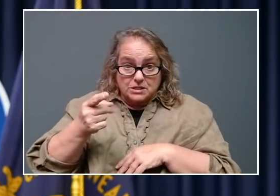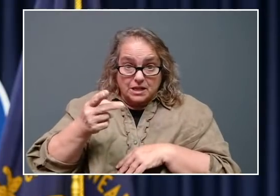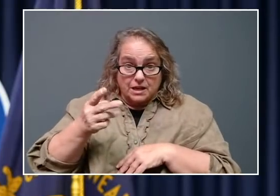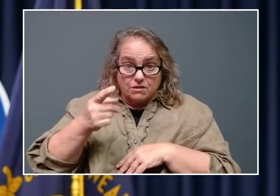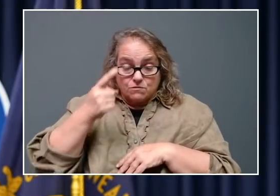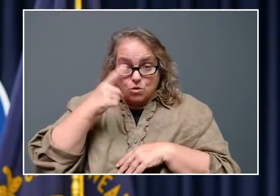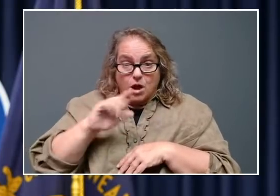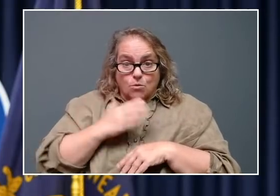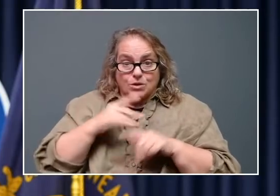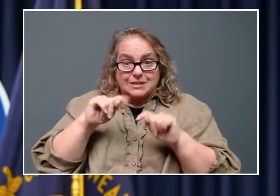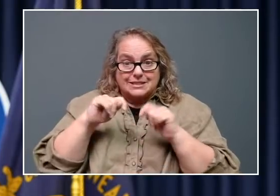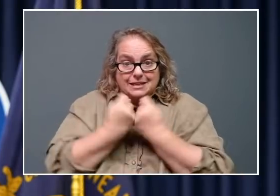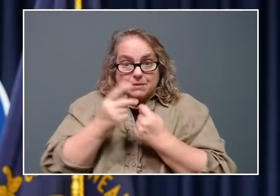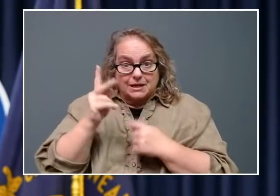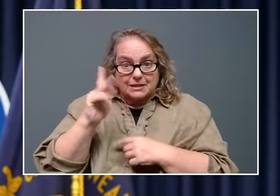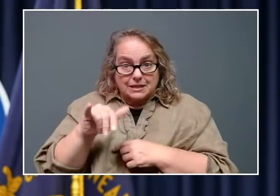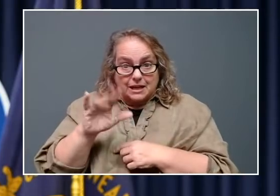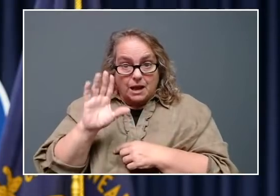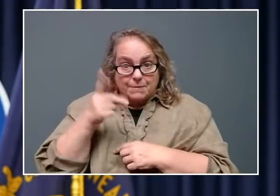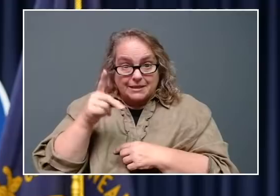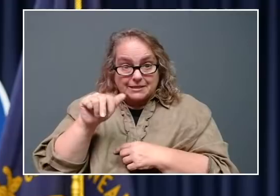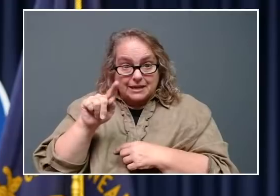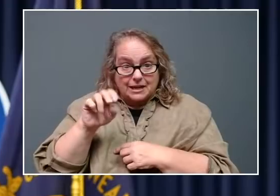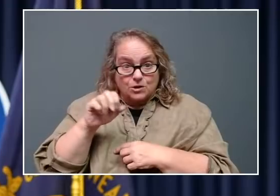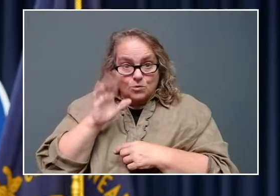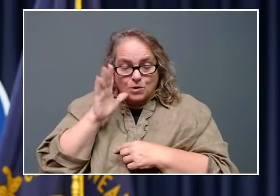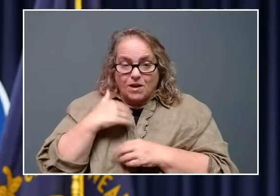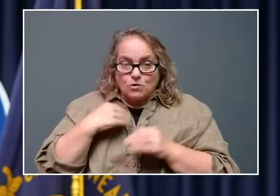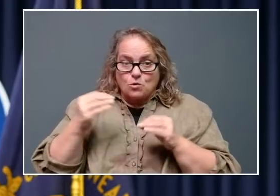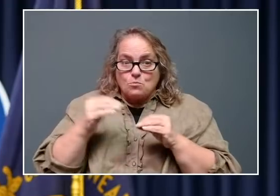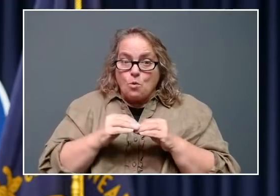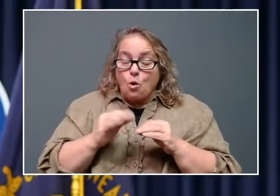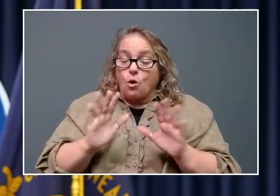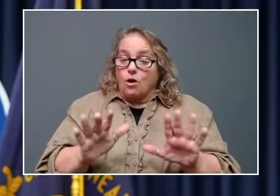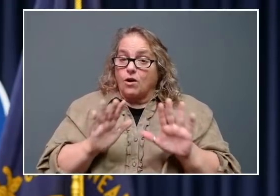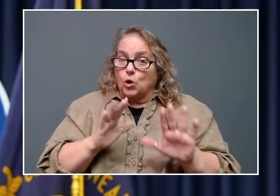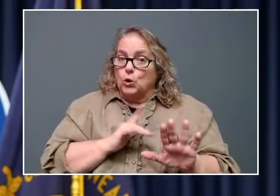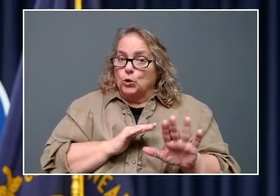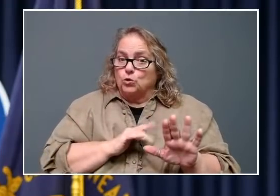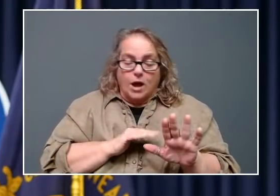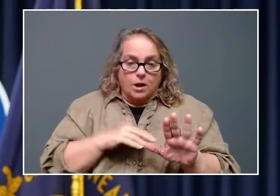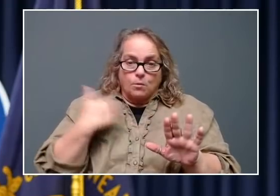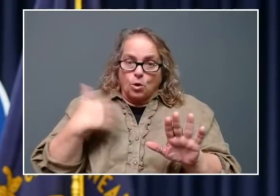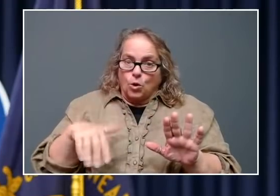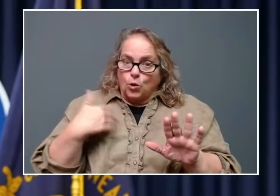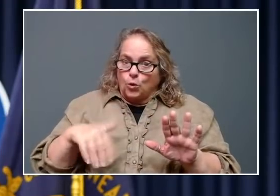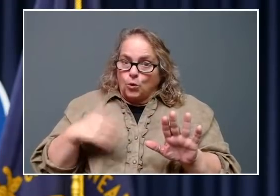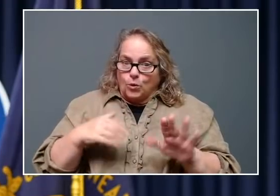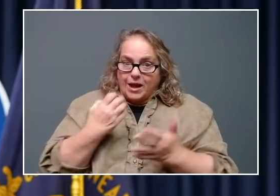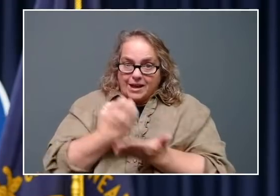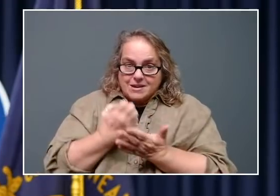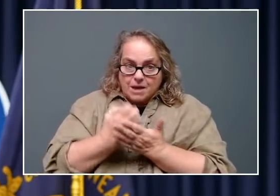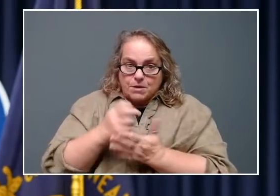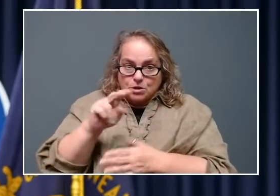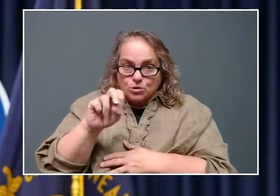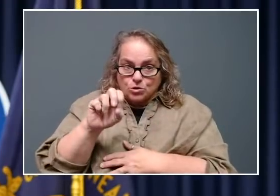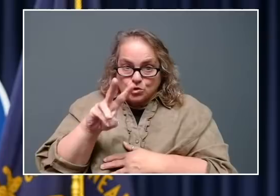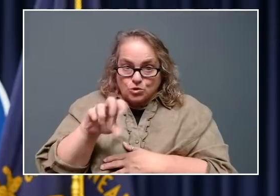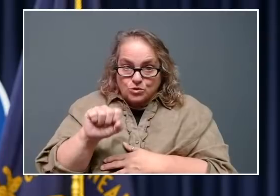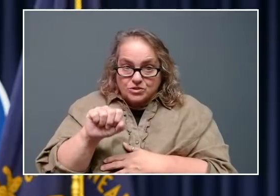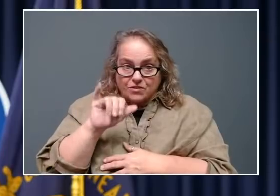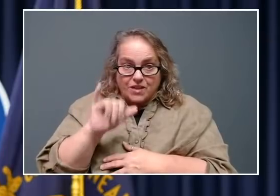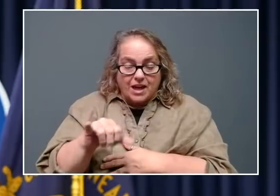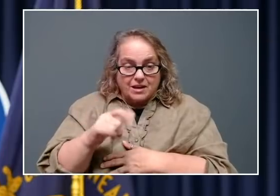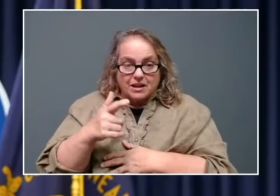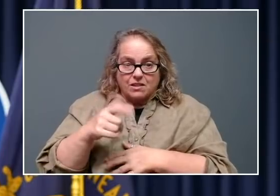Team Kentucky update. We think we're going to have some more incredible economic development news that this